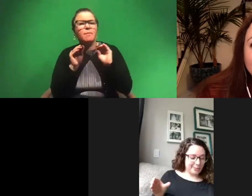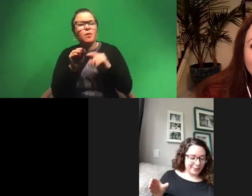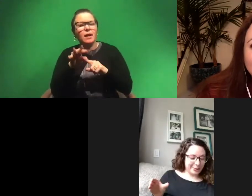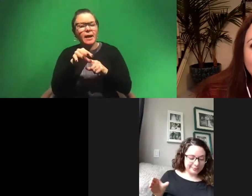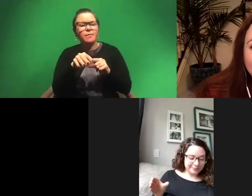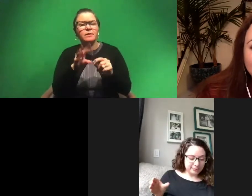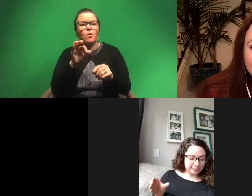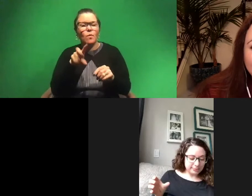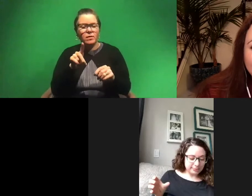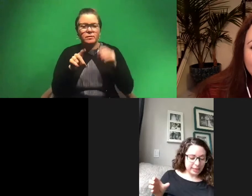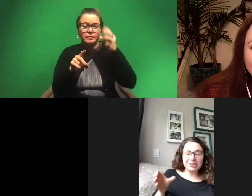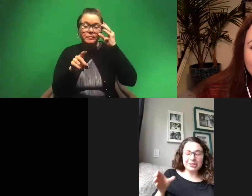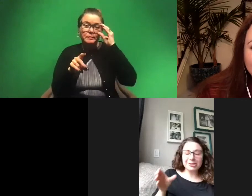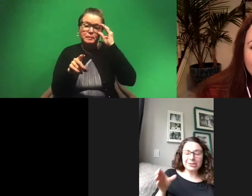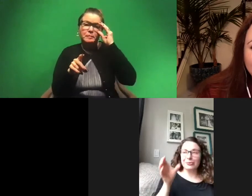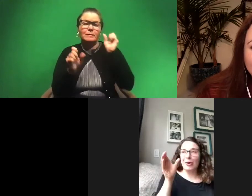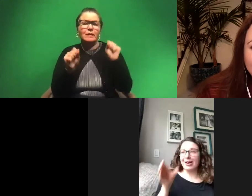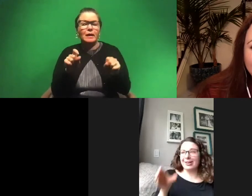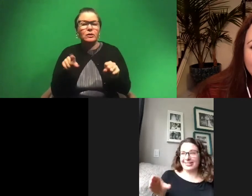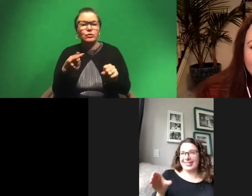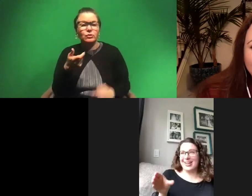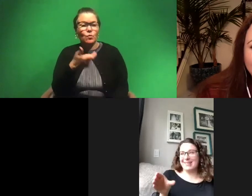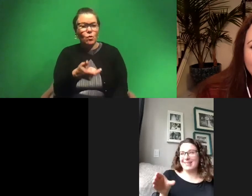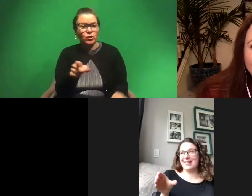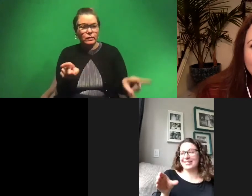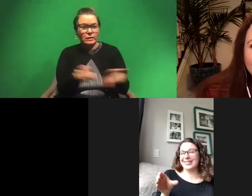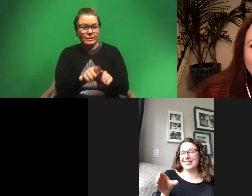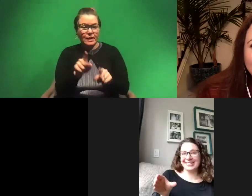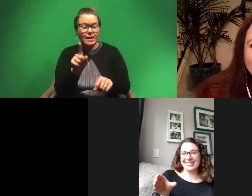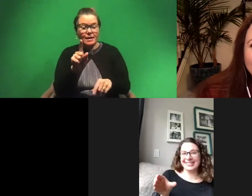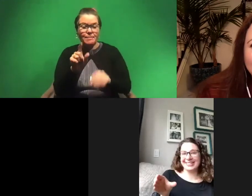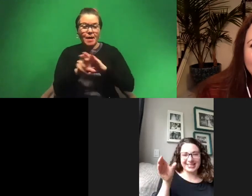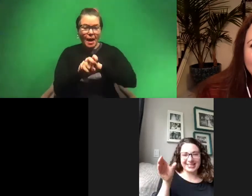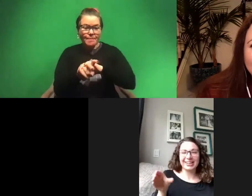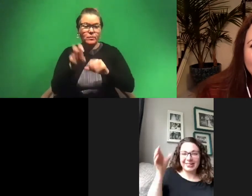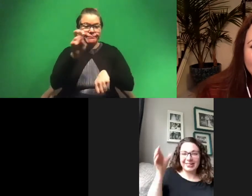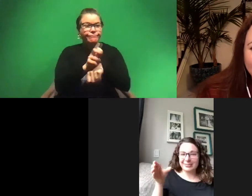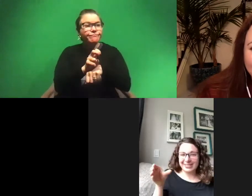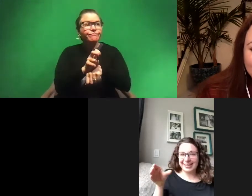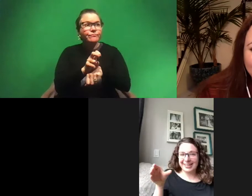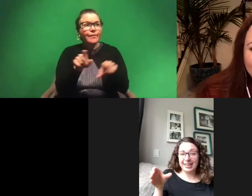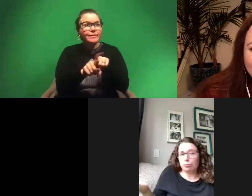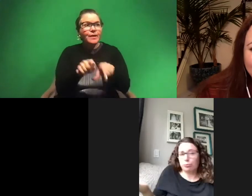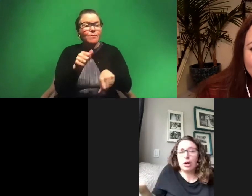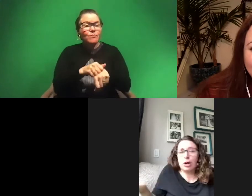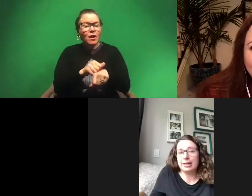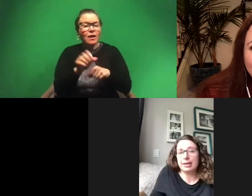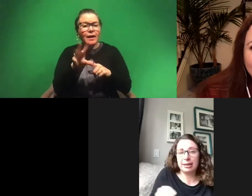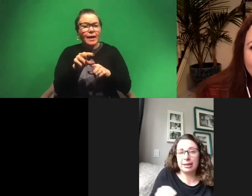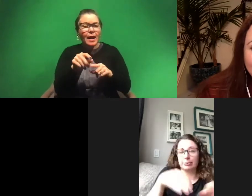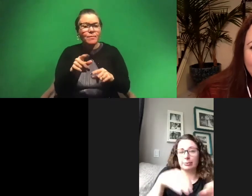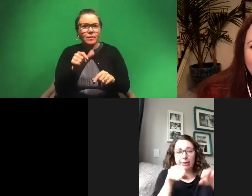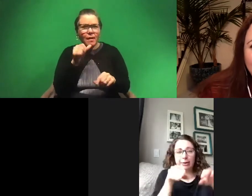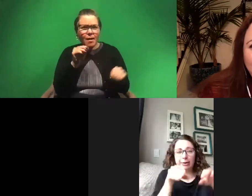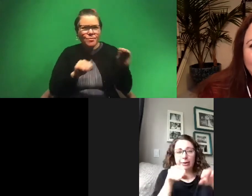wild, and you can just watch the same abalone sitting on the same rock, and the camera's just sitting there, and it won't go anywhere. I mean, it'll